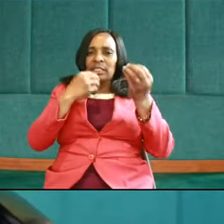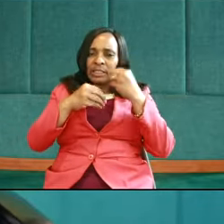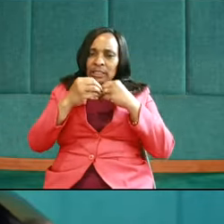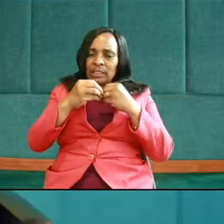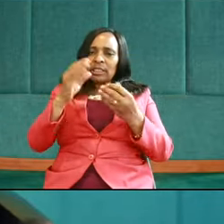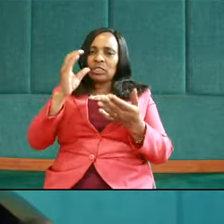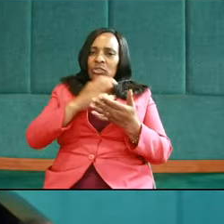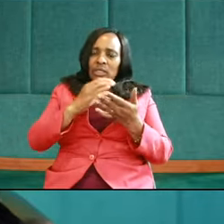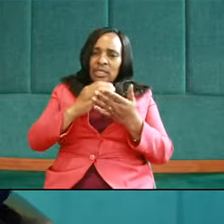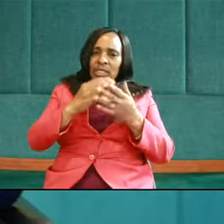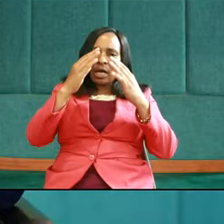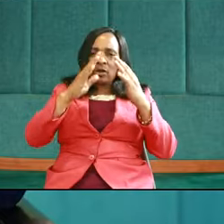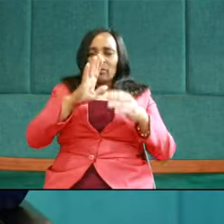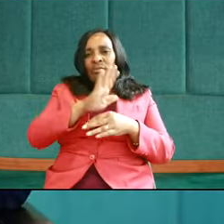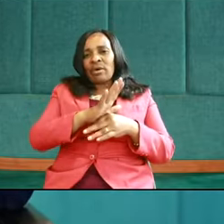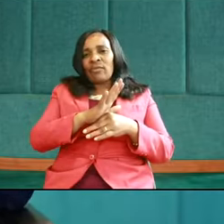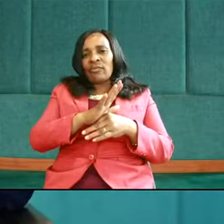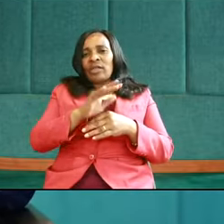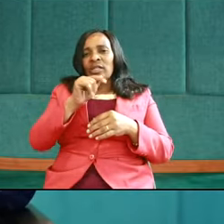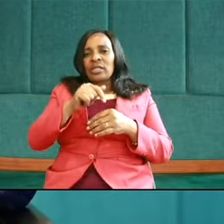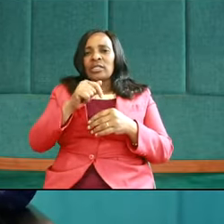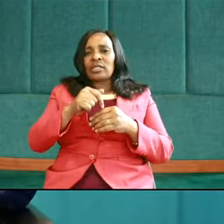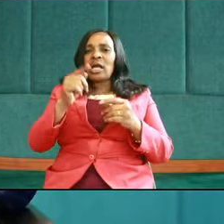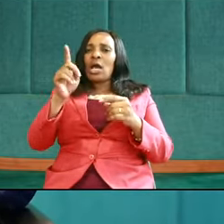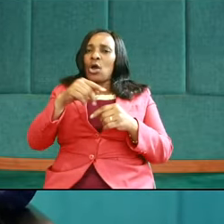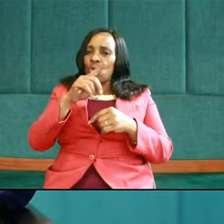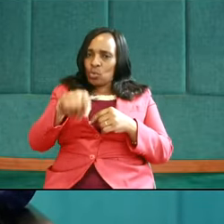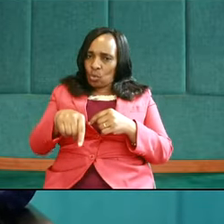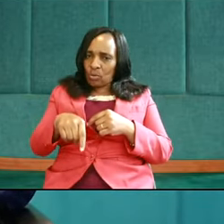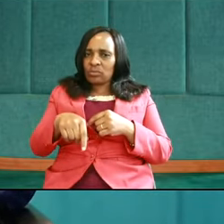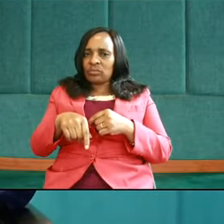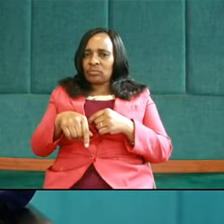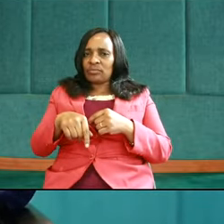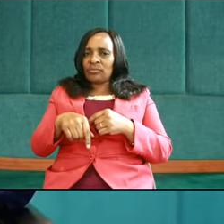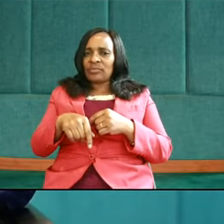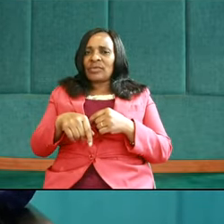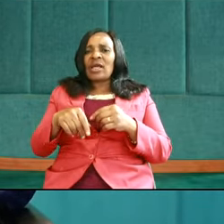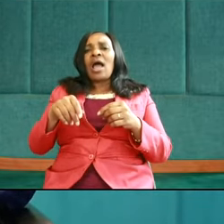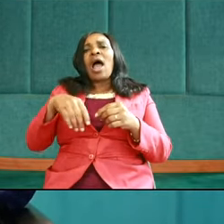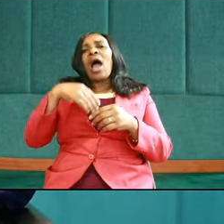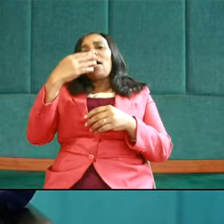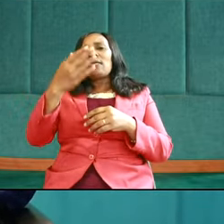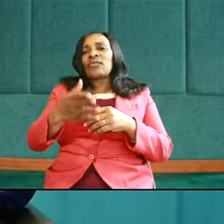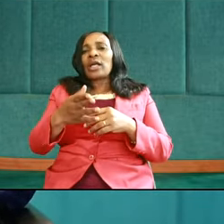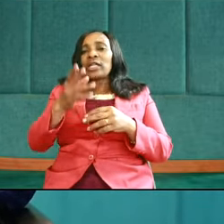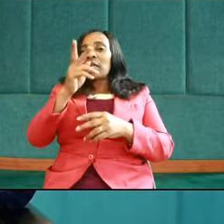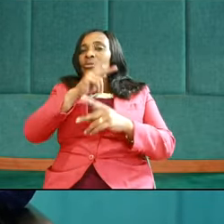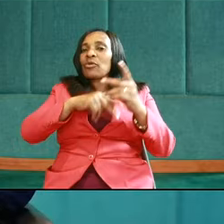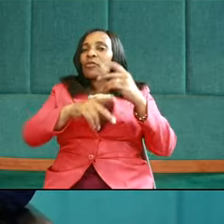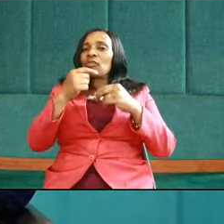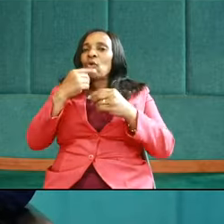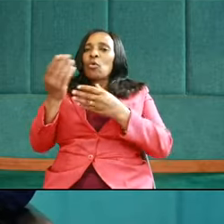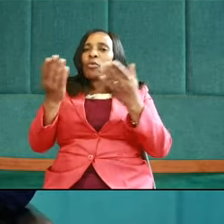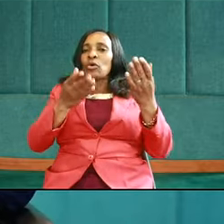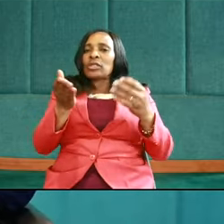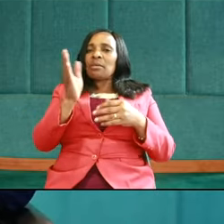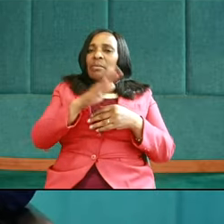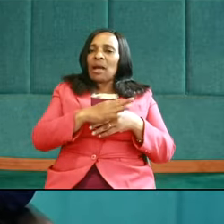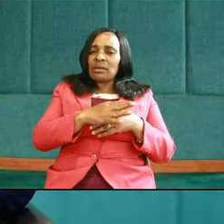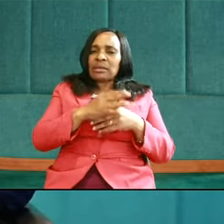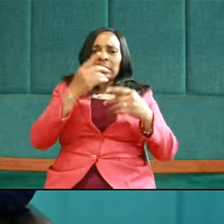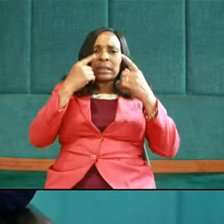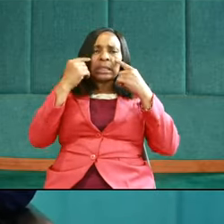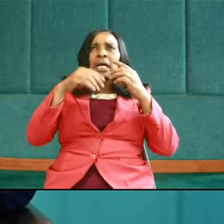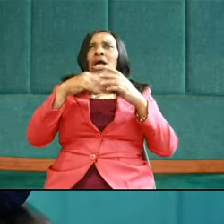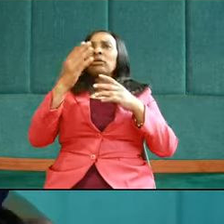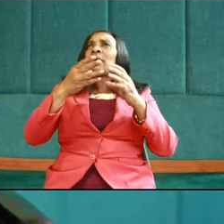house. This was a big mistake, because immediately after, the prophet who had brought him back cried out